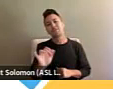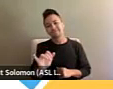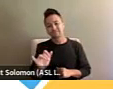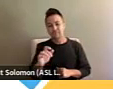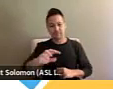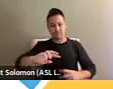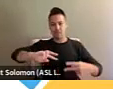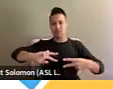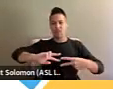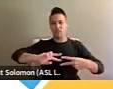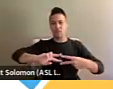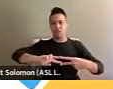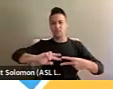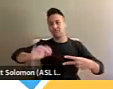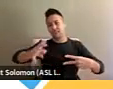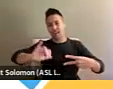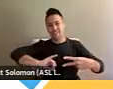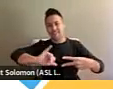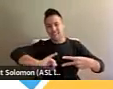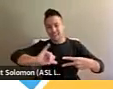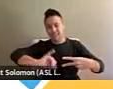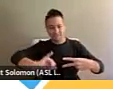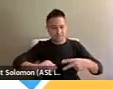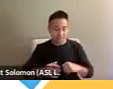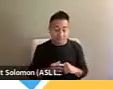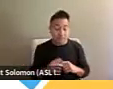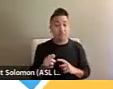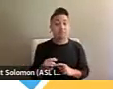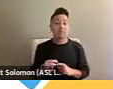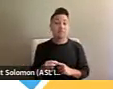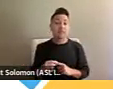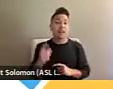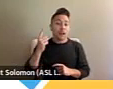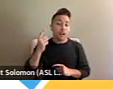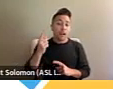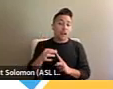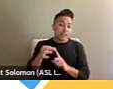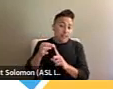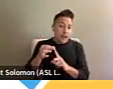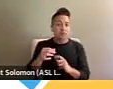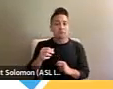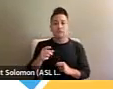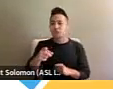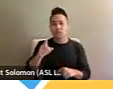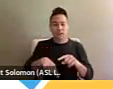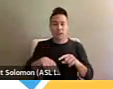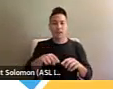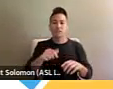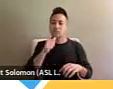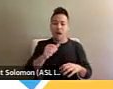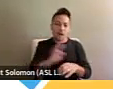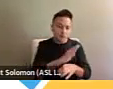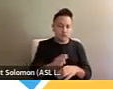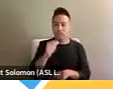same thing, except that you couldn't put a non-commercial, non-derivative